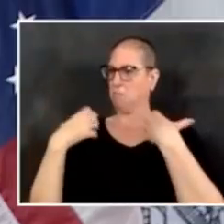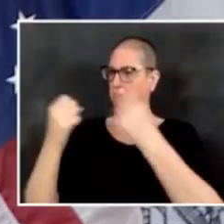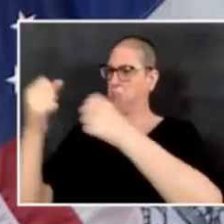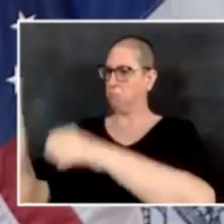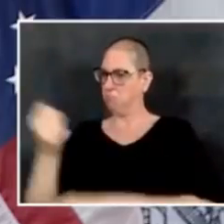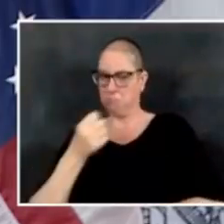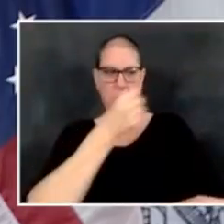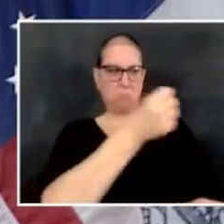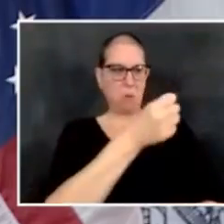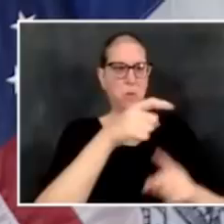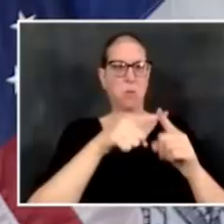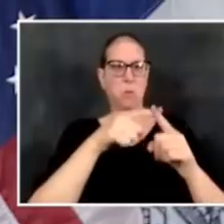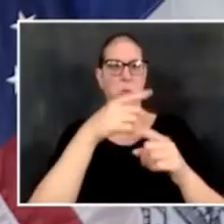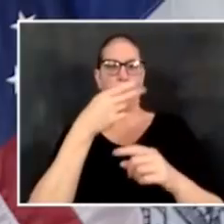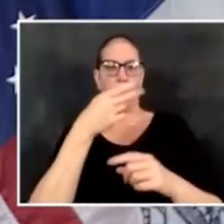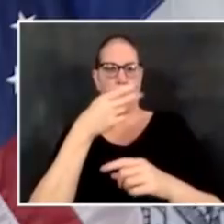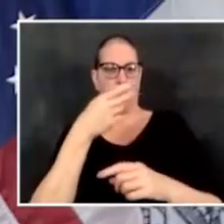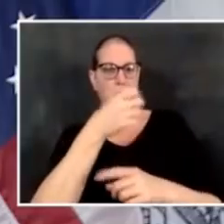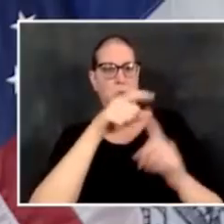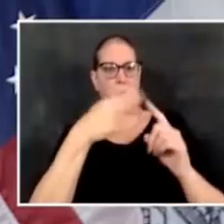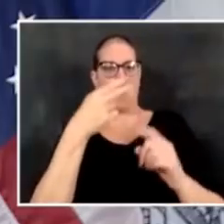again. On